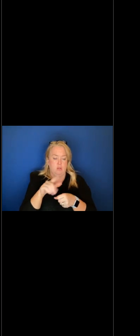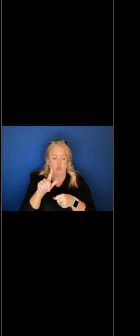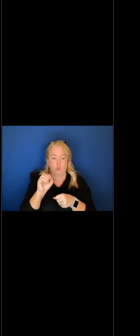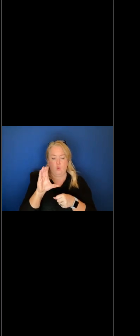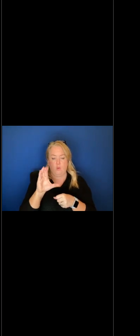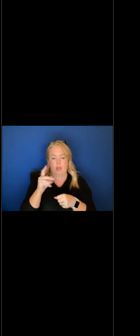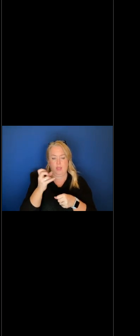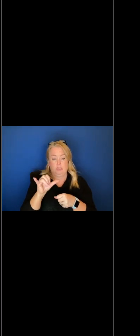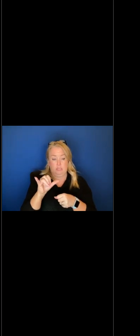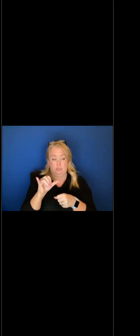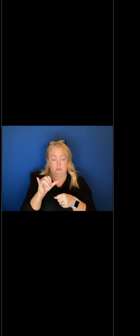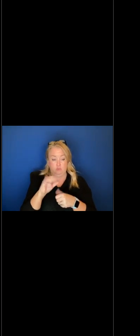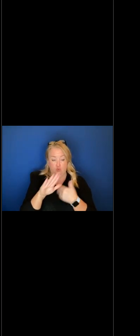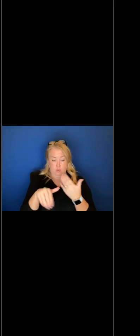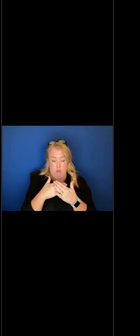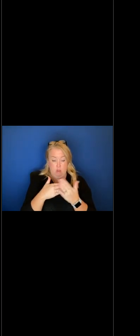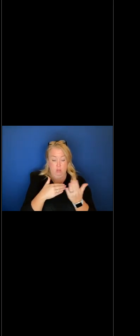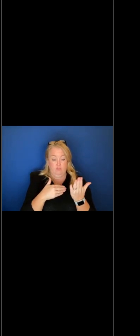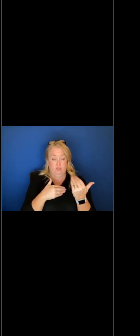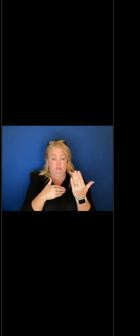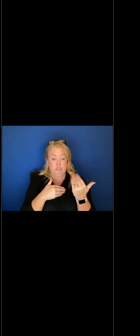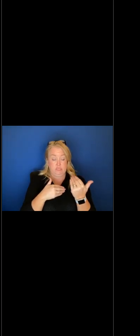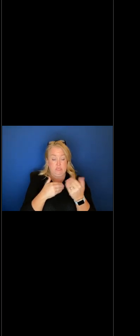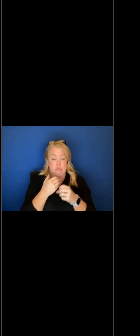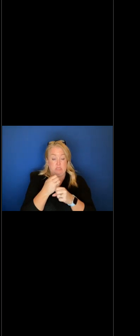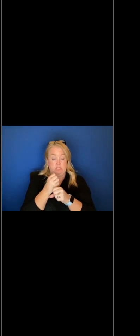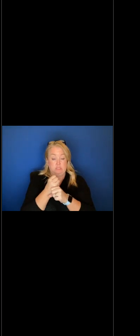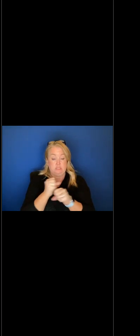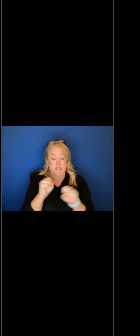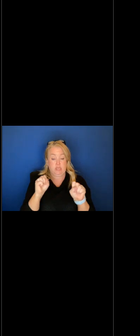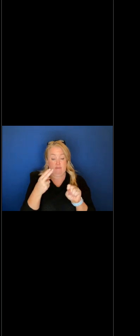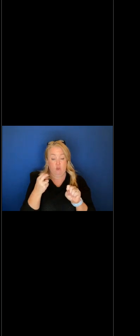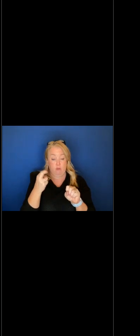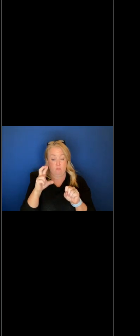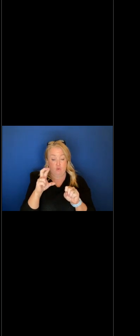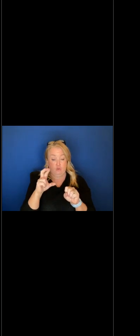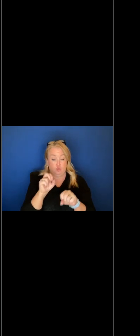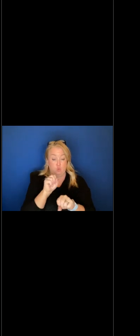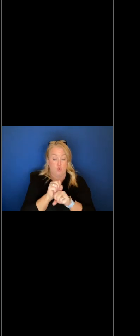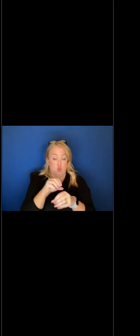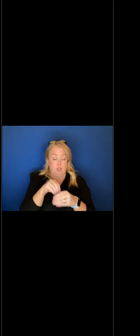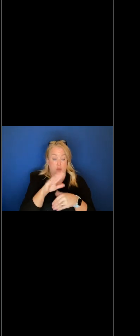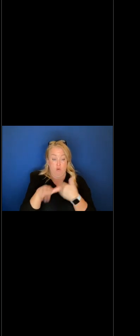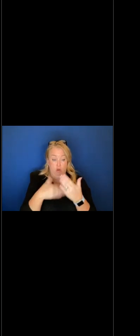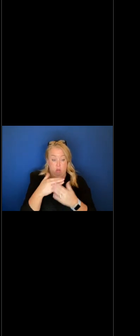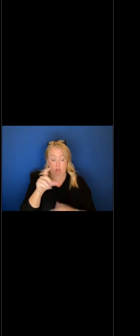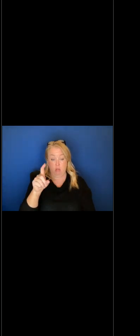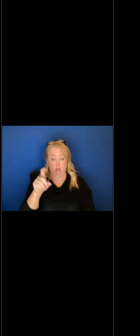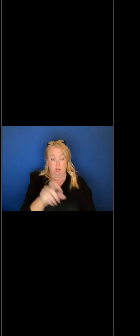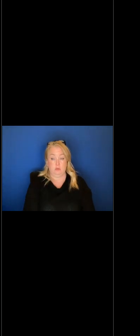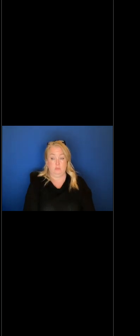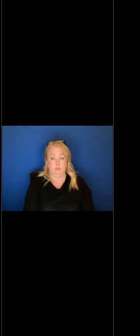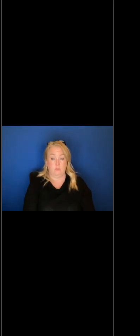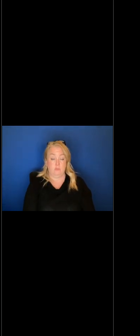Don't all 15 safe harbors work in all localities?